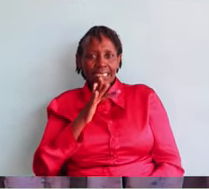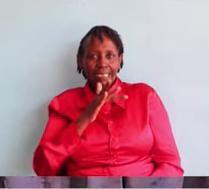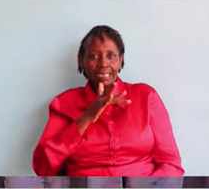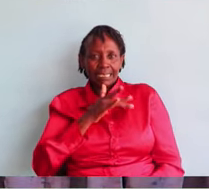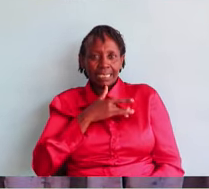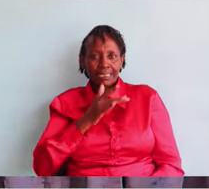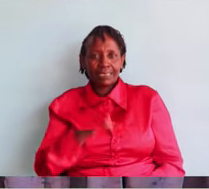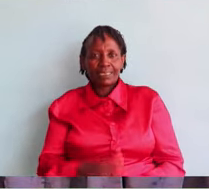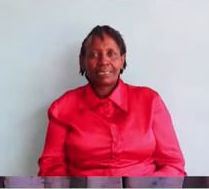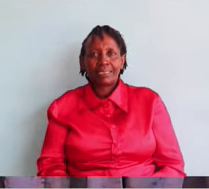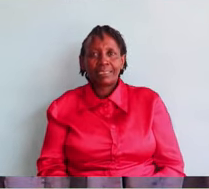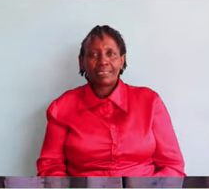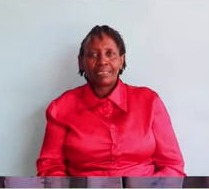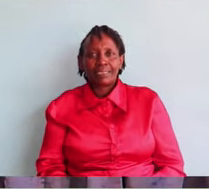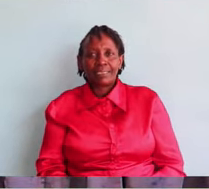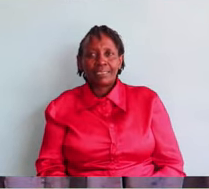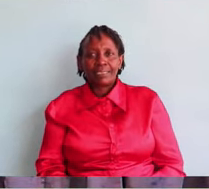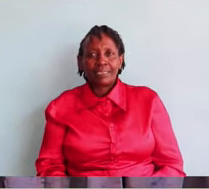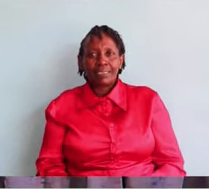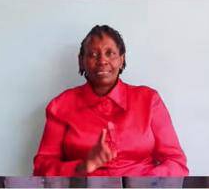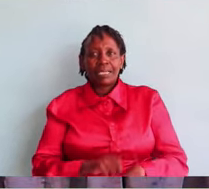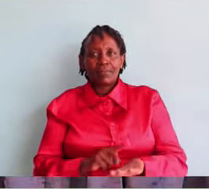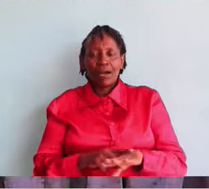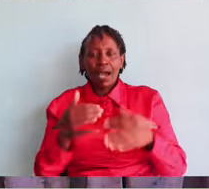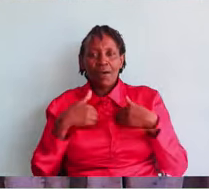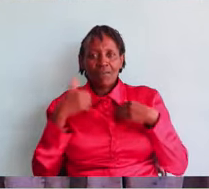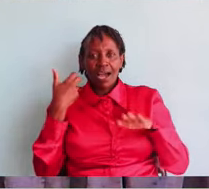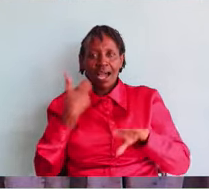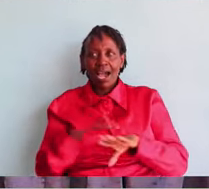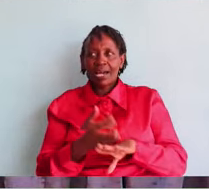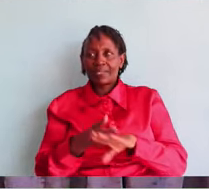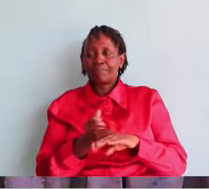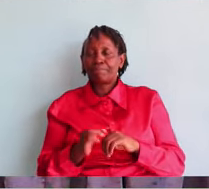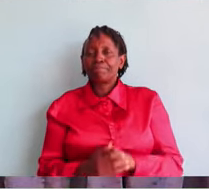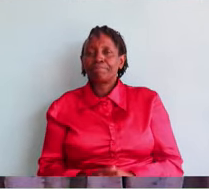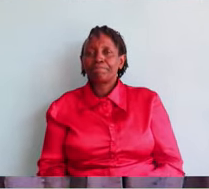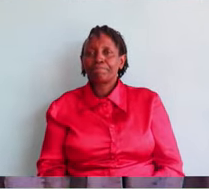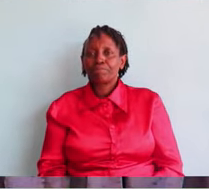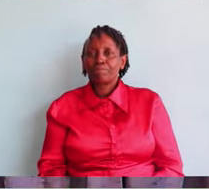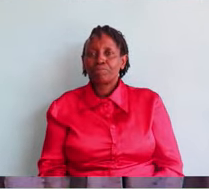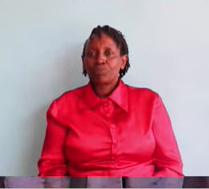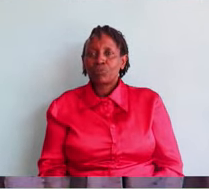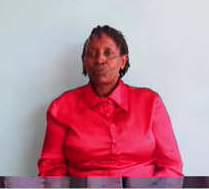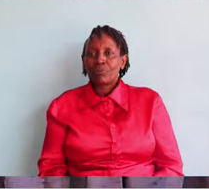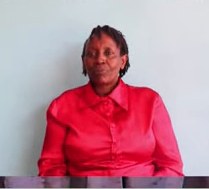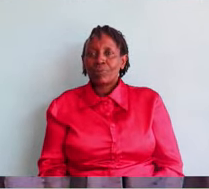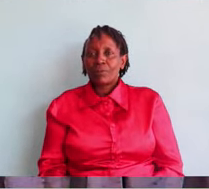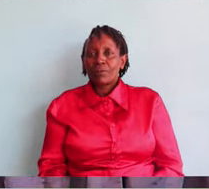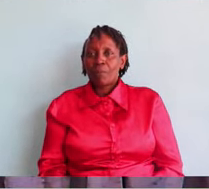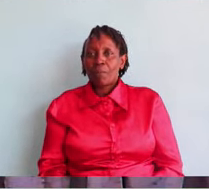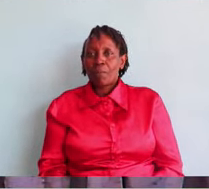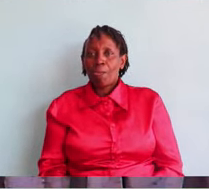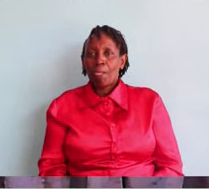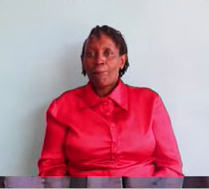they are going through a difficult time. There's something here that says that these people had all things in